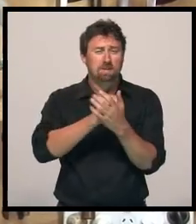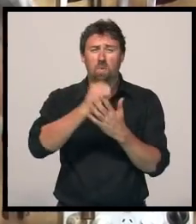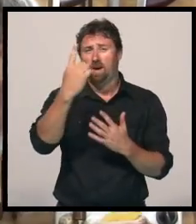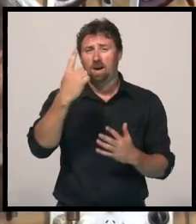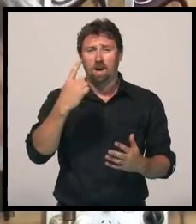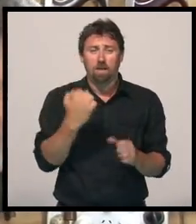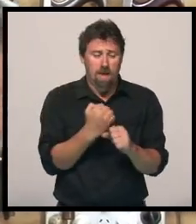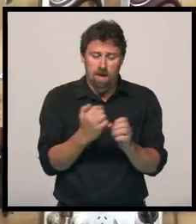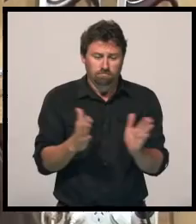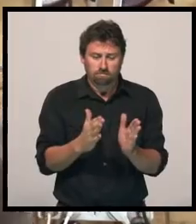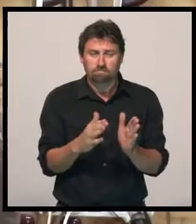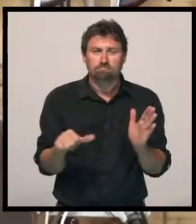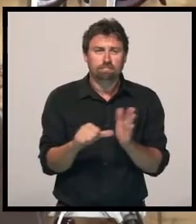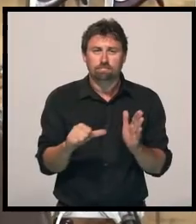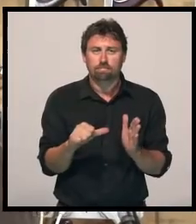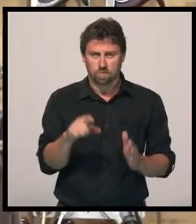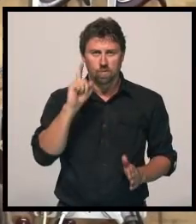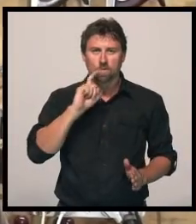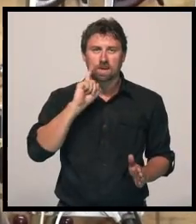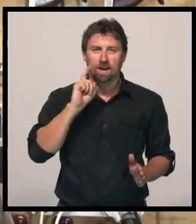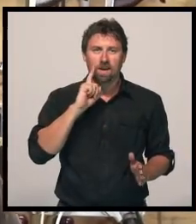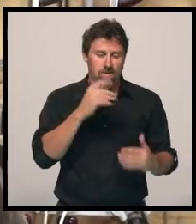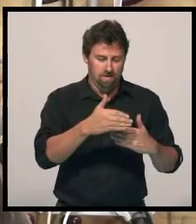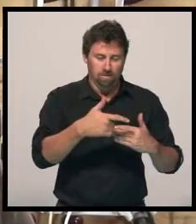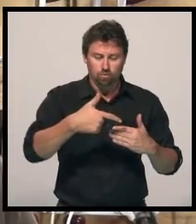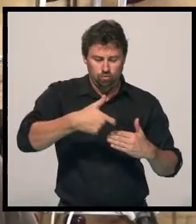Remember that's the best thing you've got for holding something firm in a vise.